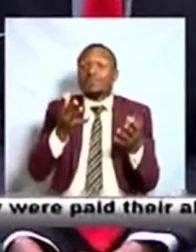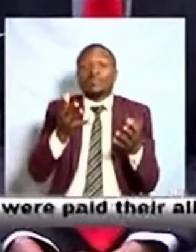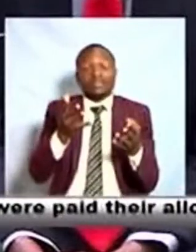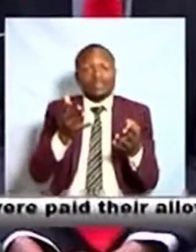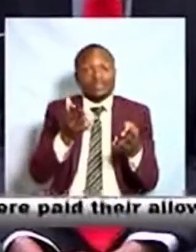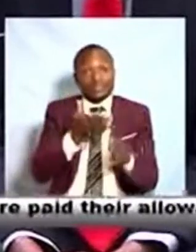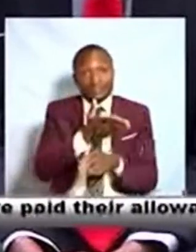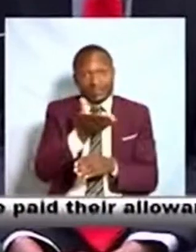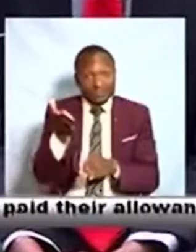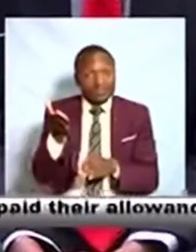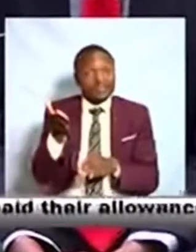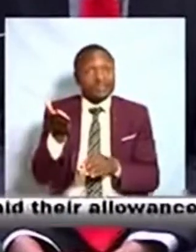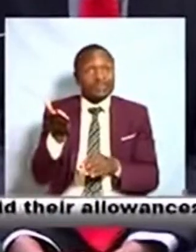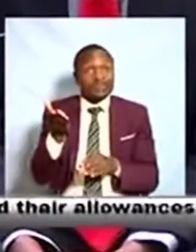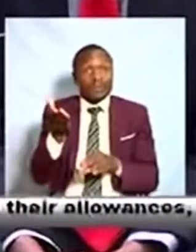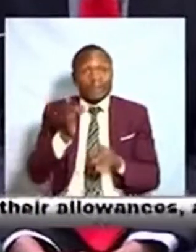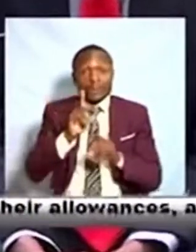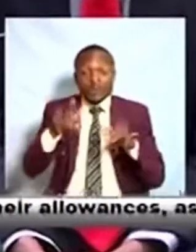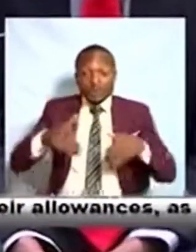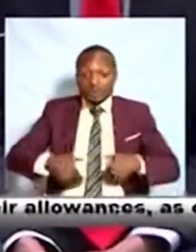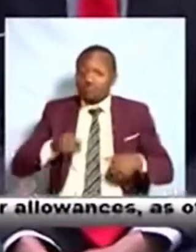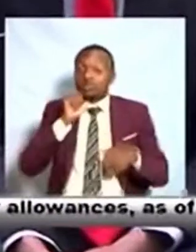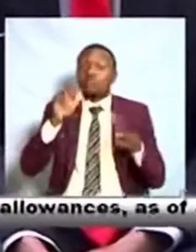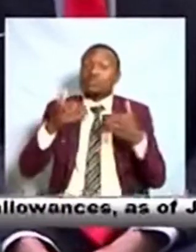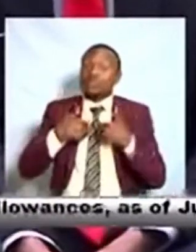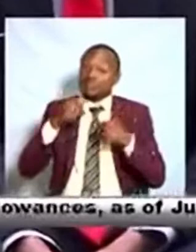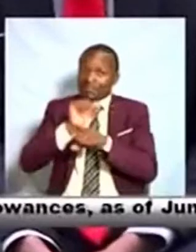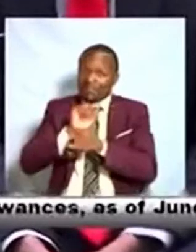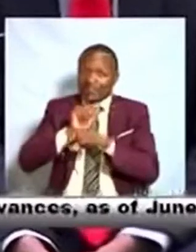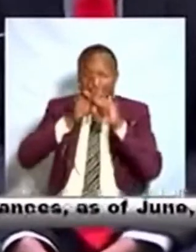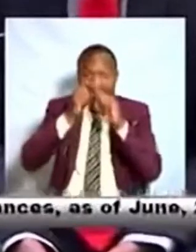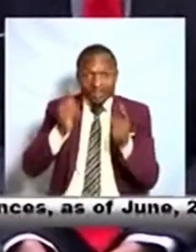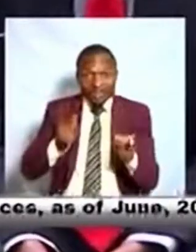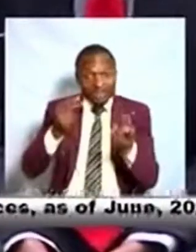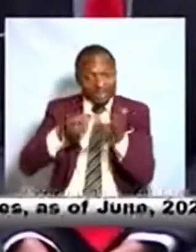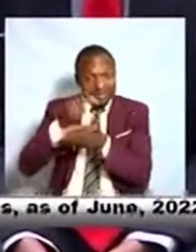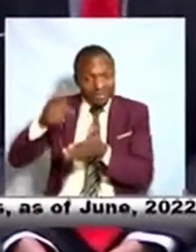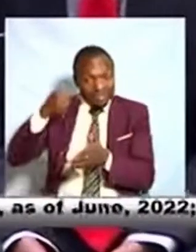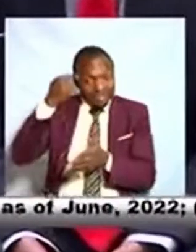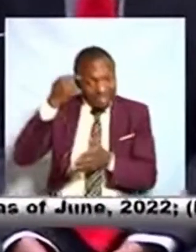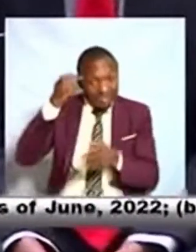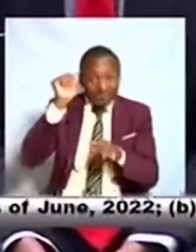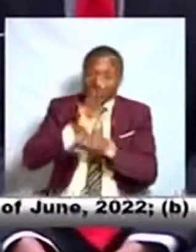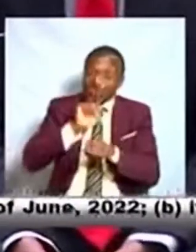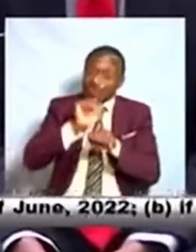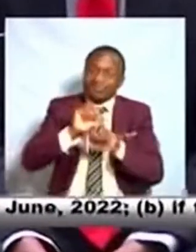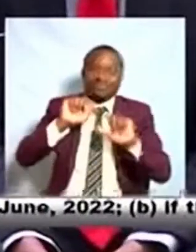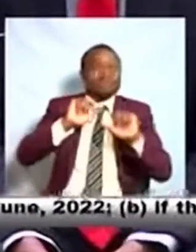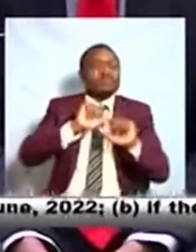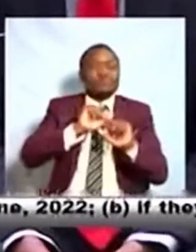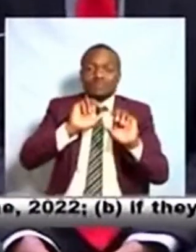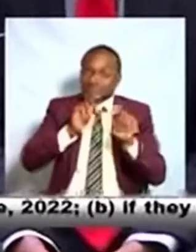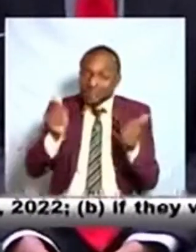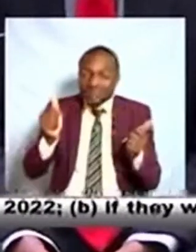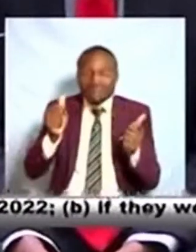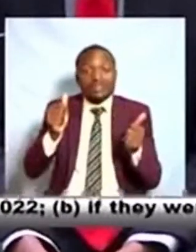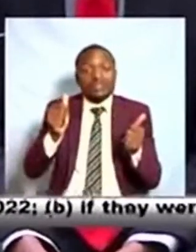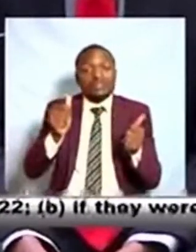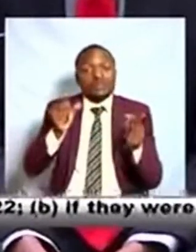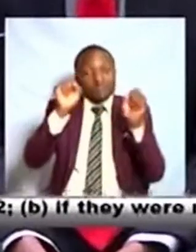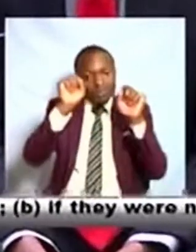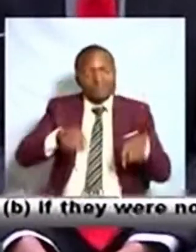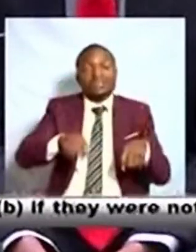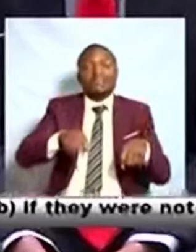we had inherited. But as new Dawn administration, obviously, we are doing everything possible to make sure that we